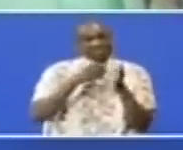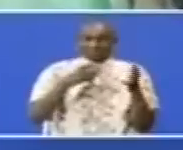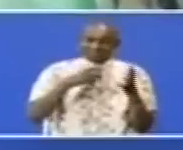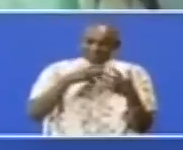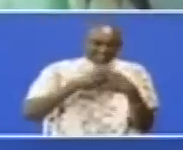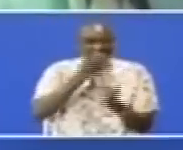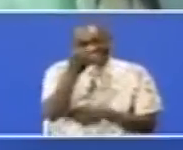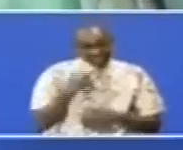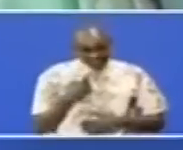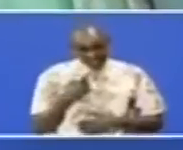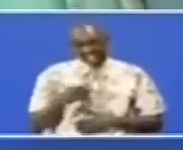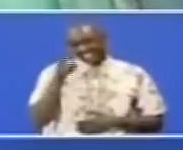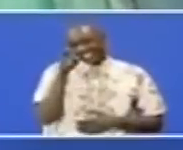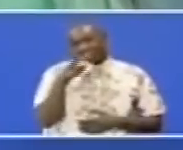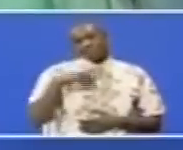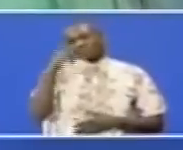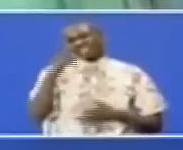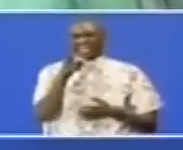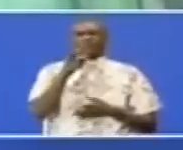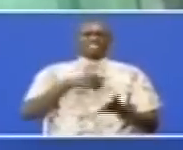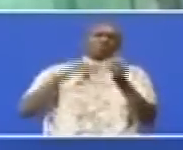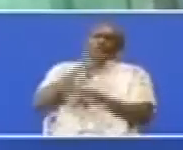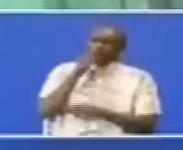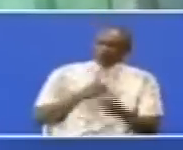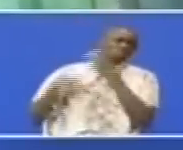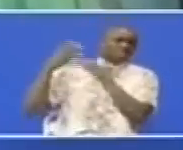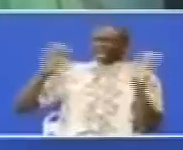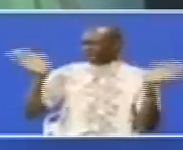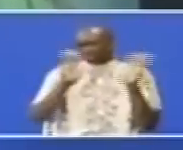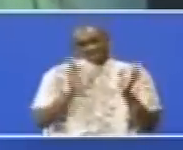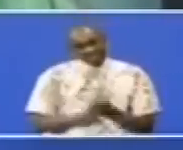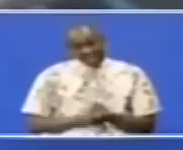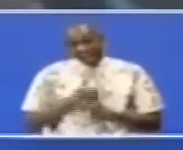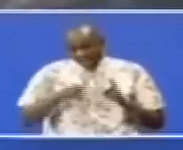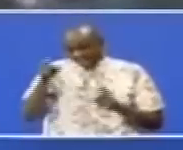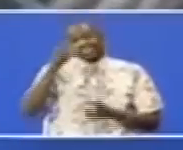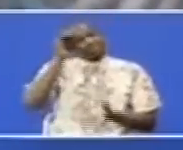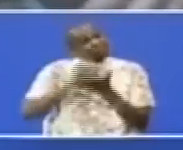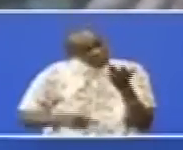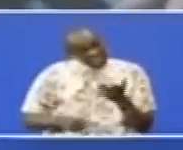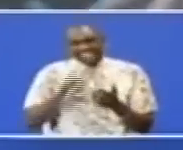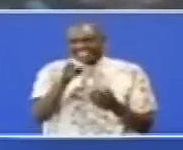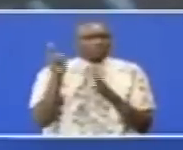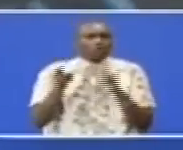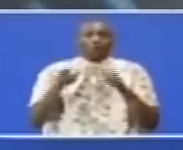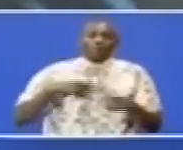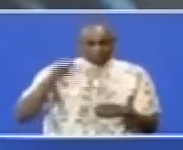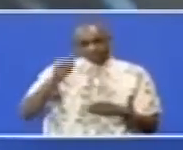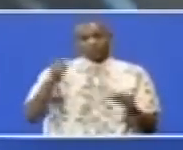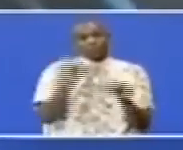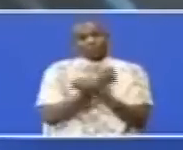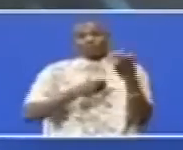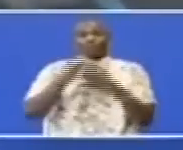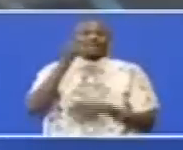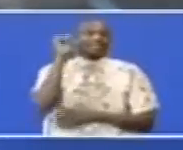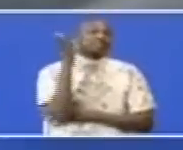spray technology, some would argue that going back to the basics is a step backward. But Joram believes he's doing this for ordinary people. He tells us this is